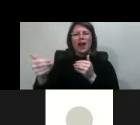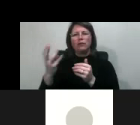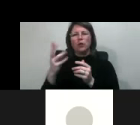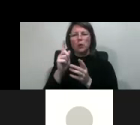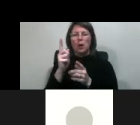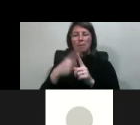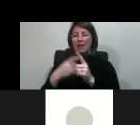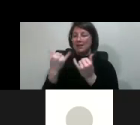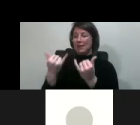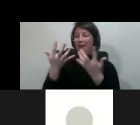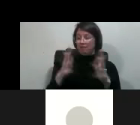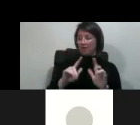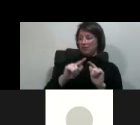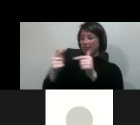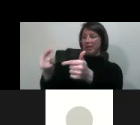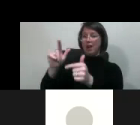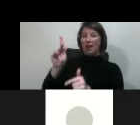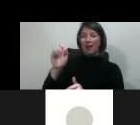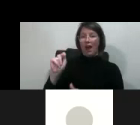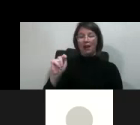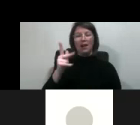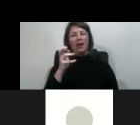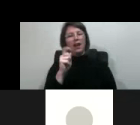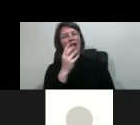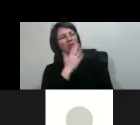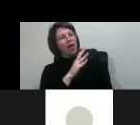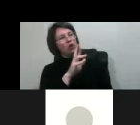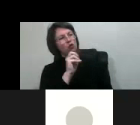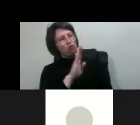it back to Kat. Great. Thank you, Rob. Thanks for joining tonight.